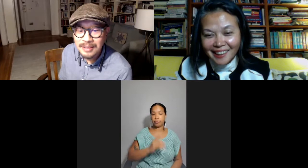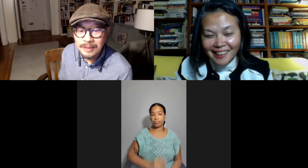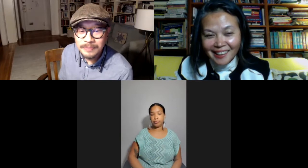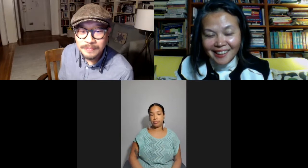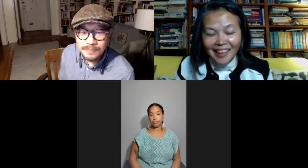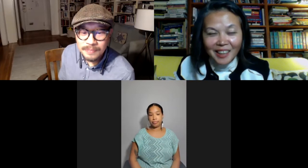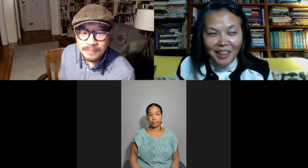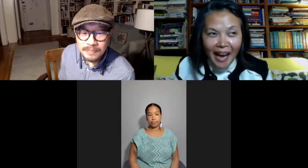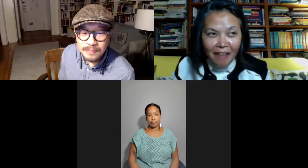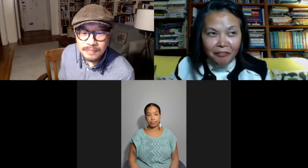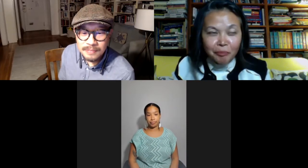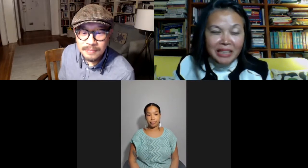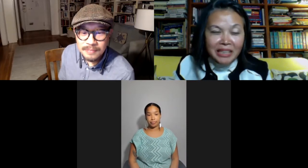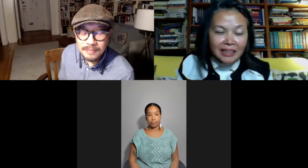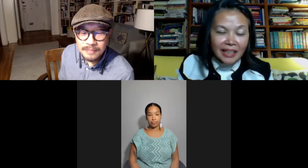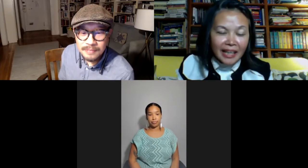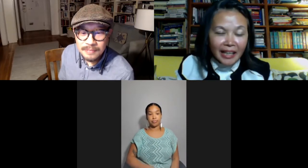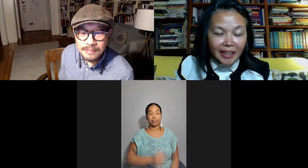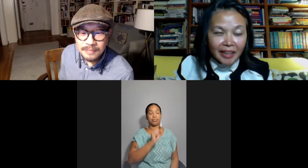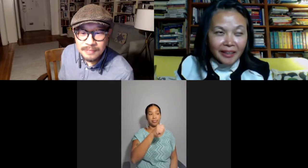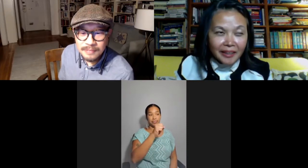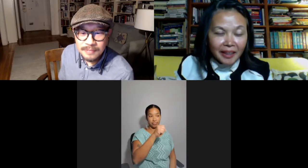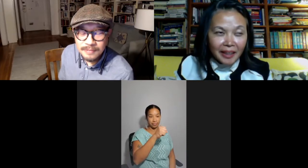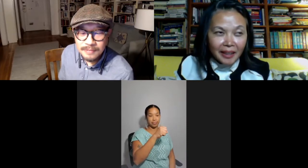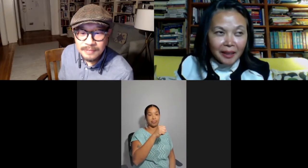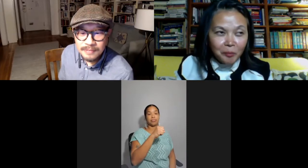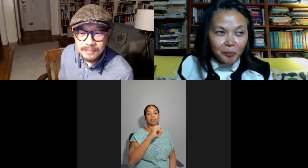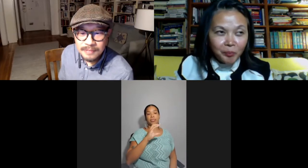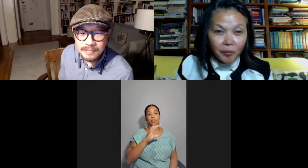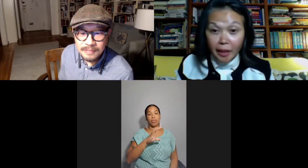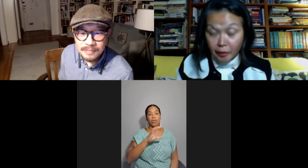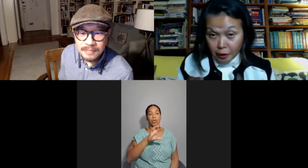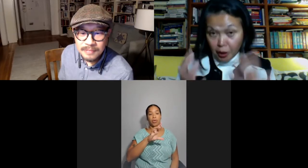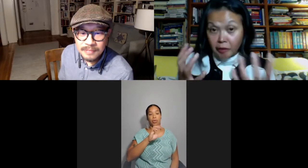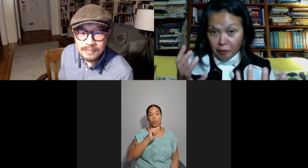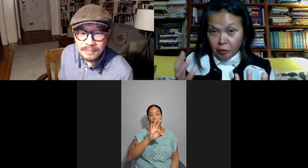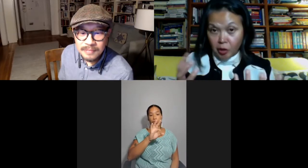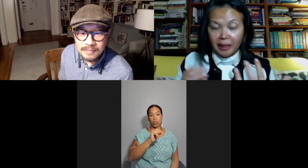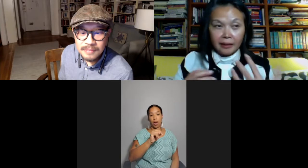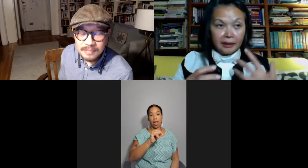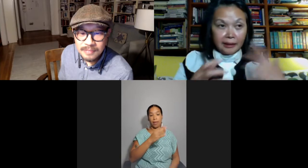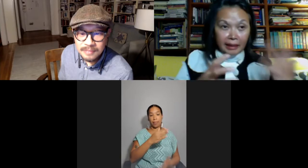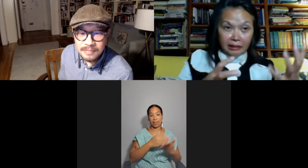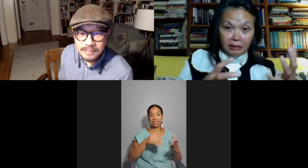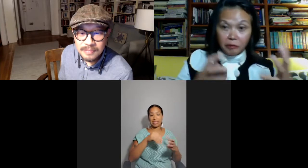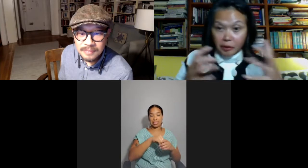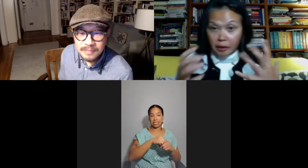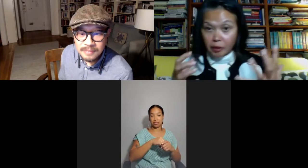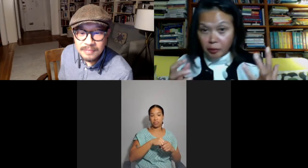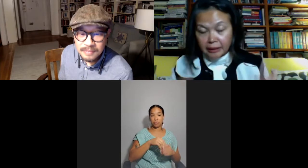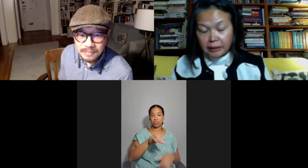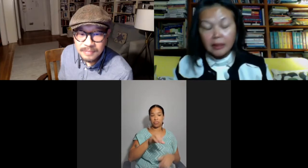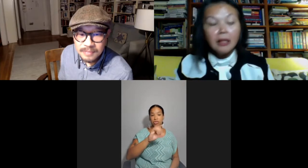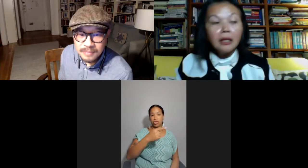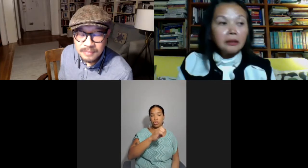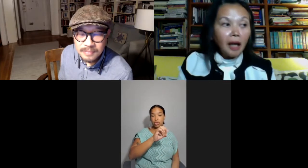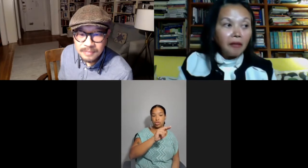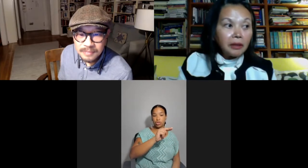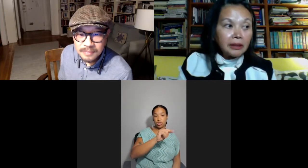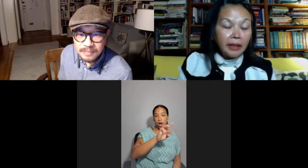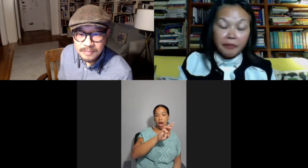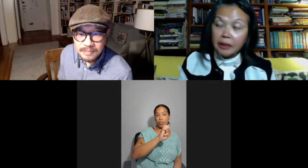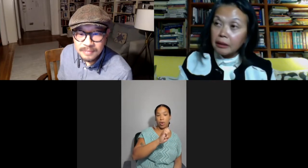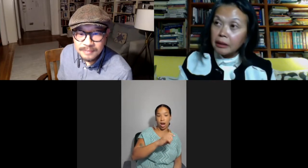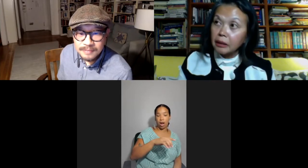novelist. Yeah, the craft piece there in the genre form, like the detective or the quest novel,